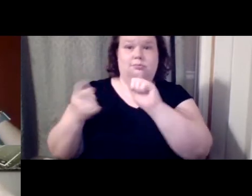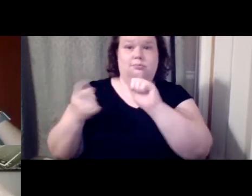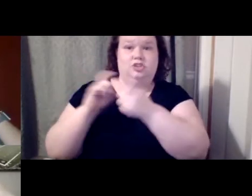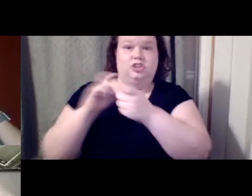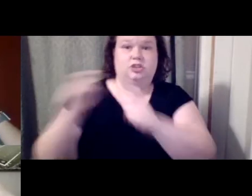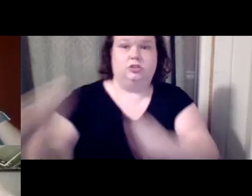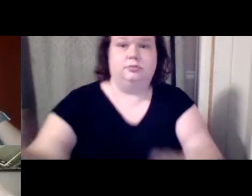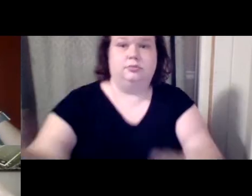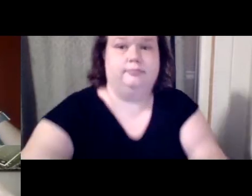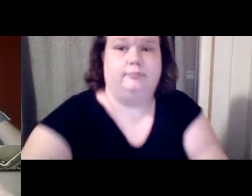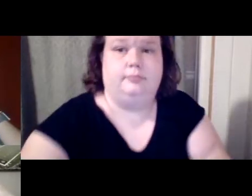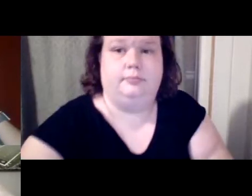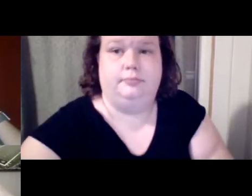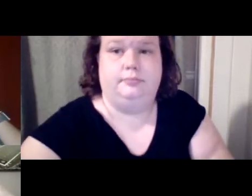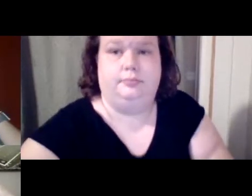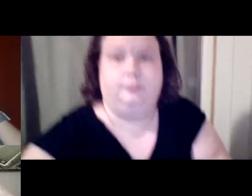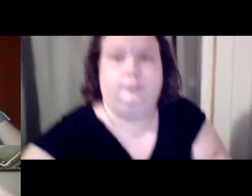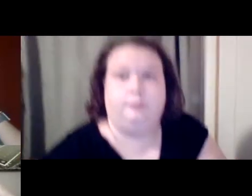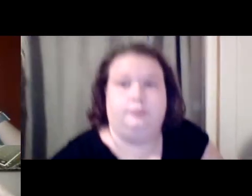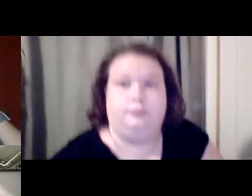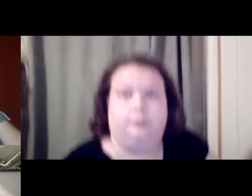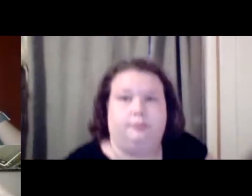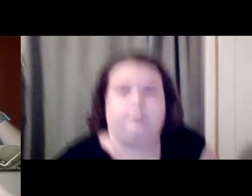made in order to keep our kids in our district.